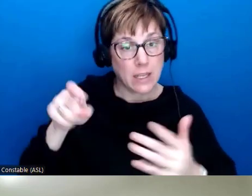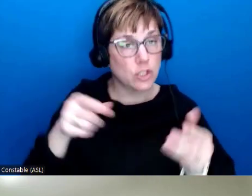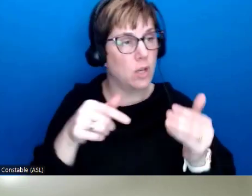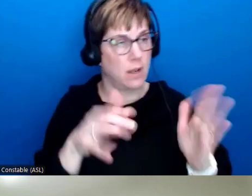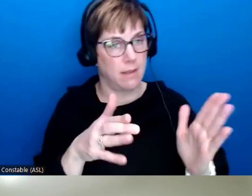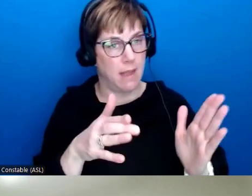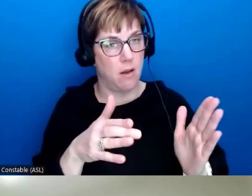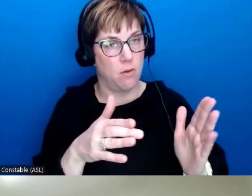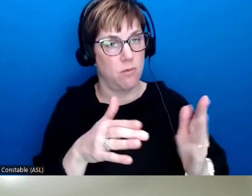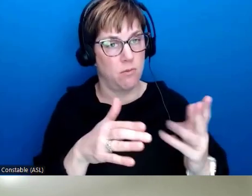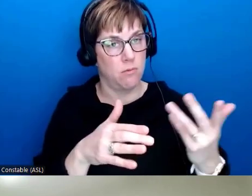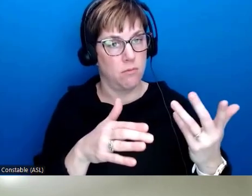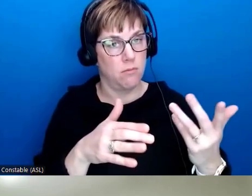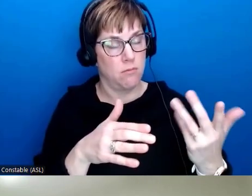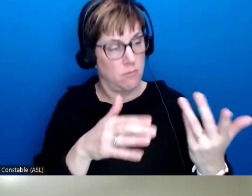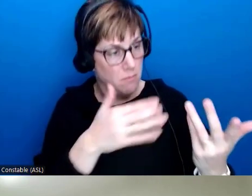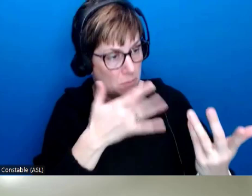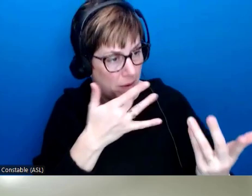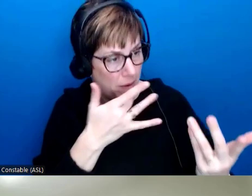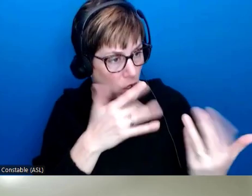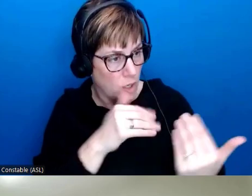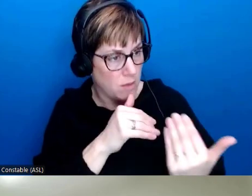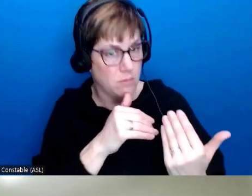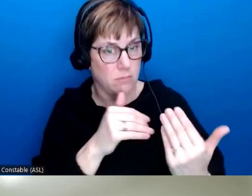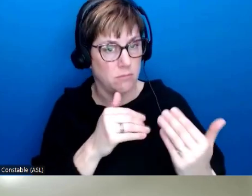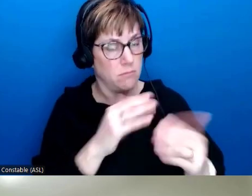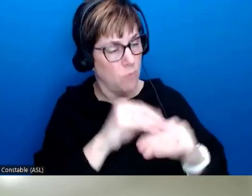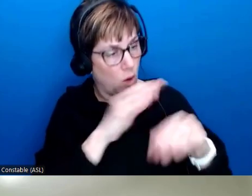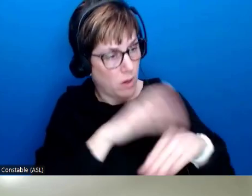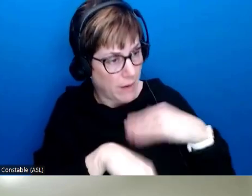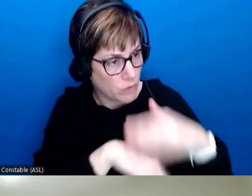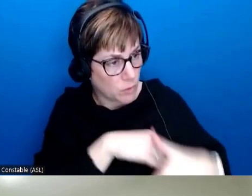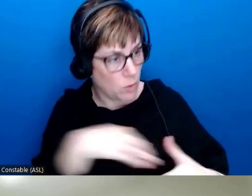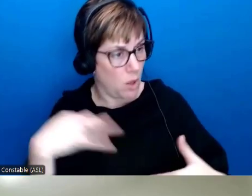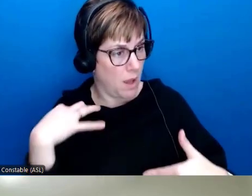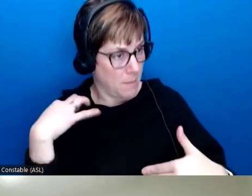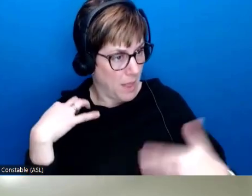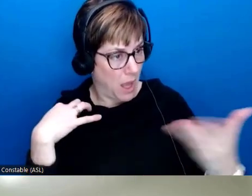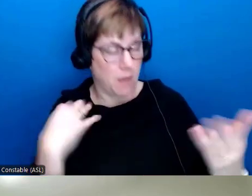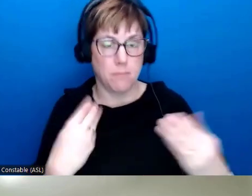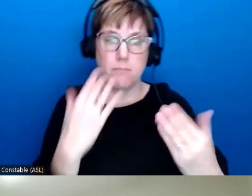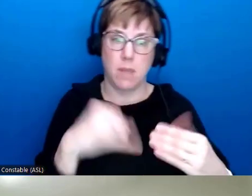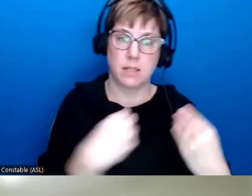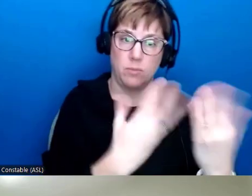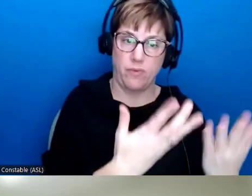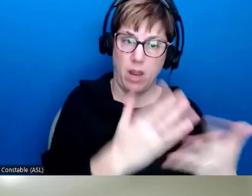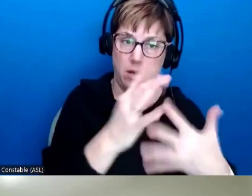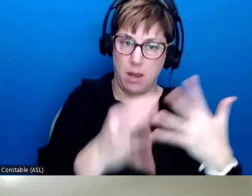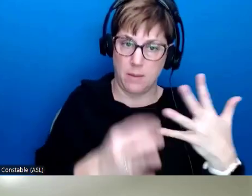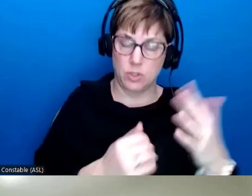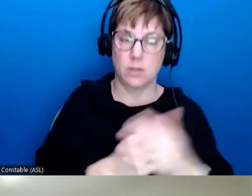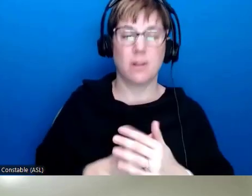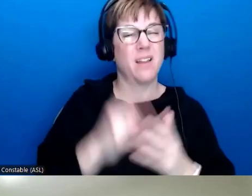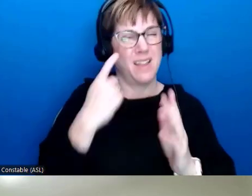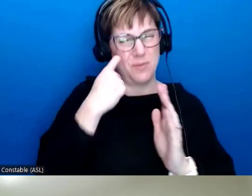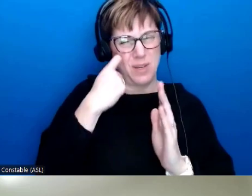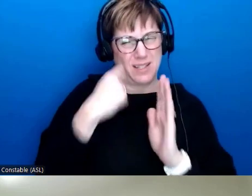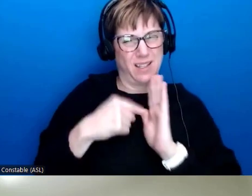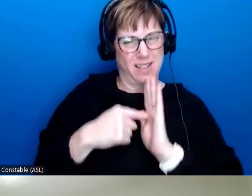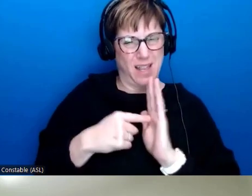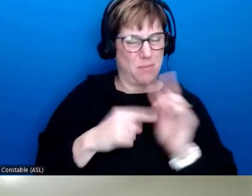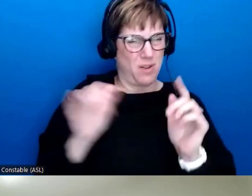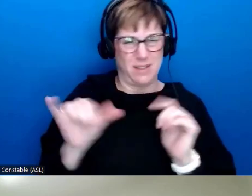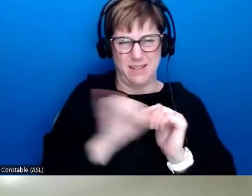method which he is more comfortable with. That's the example that I just gave a few moments ago. It's someone with an intellectual or developmental